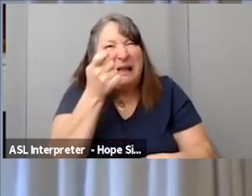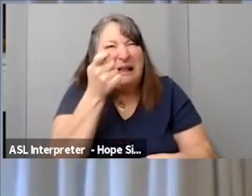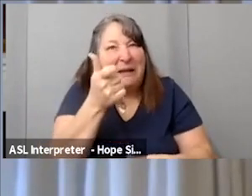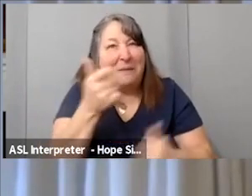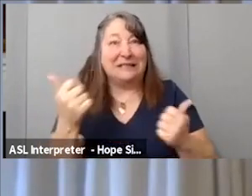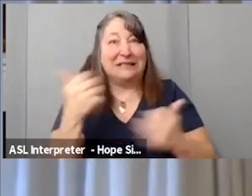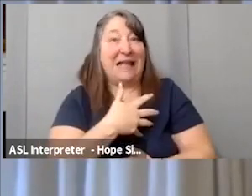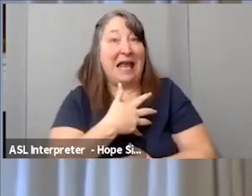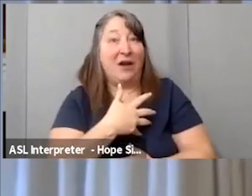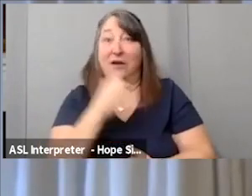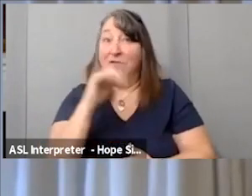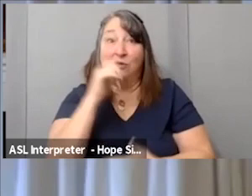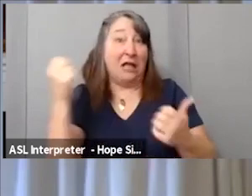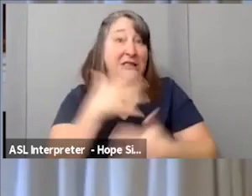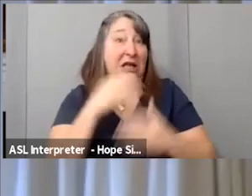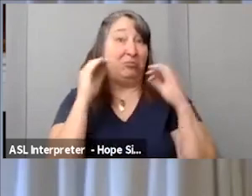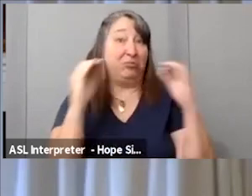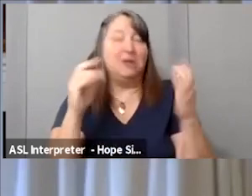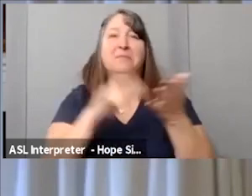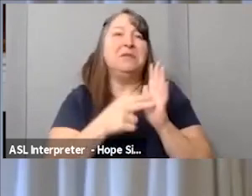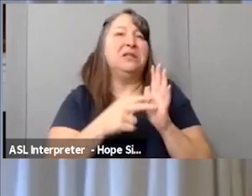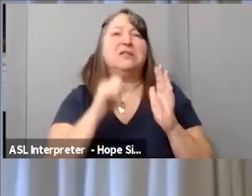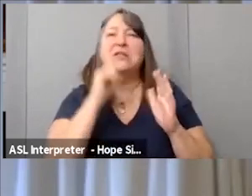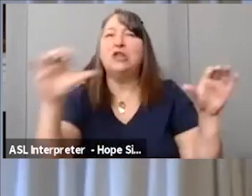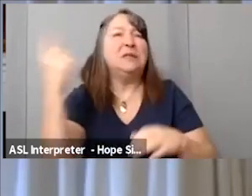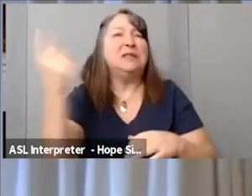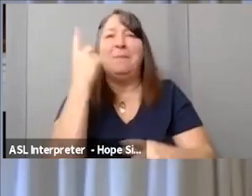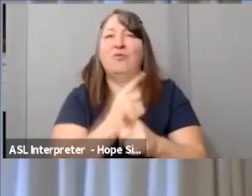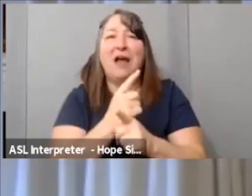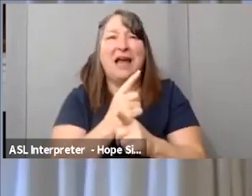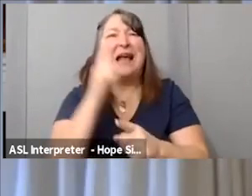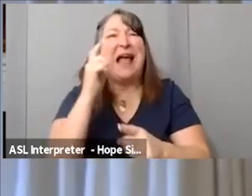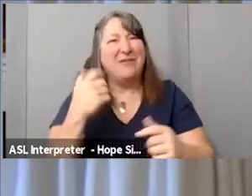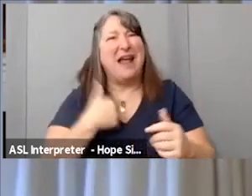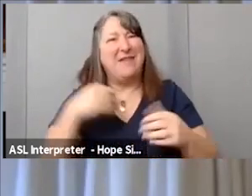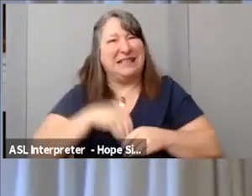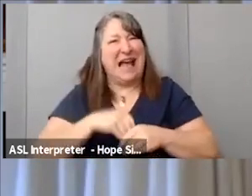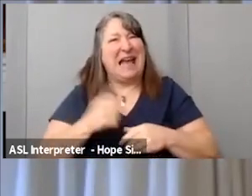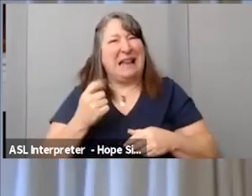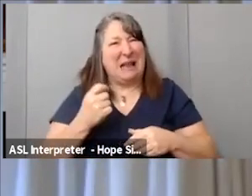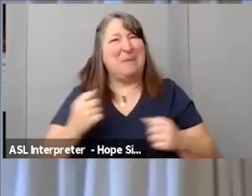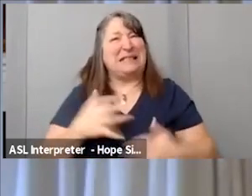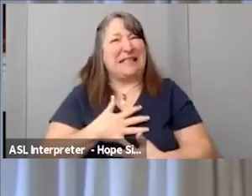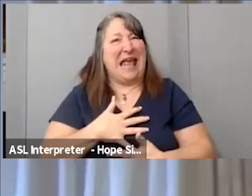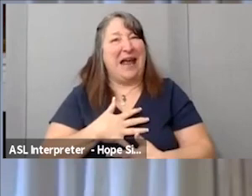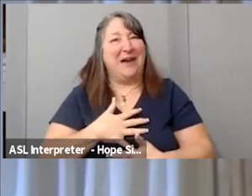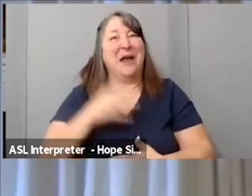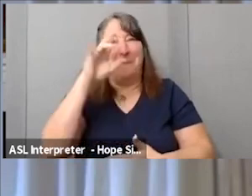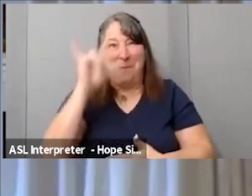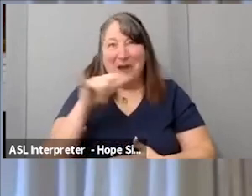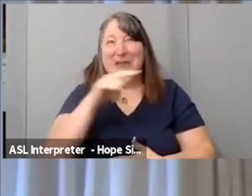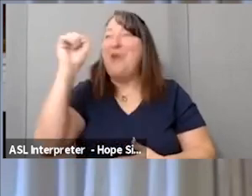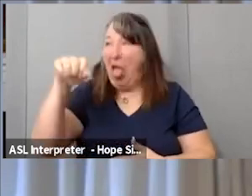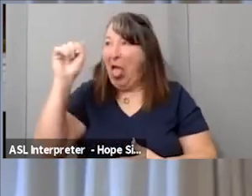not doing something right. You've got to be a little bit scared. And Marley, I'm glad you're shaking your head, because I